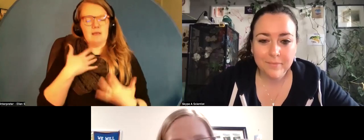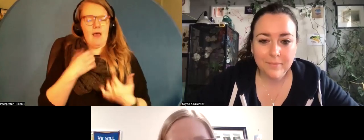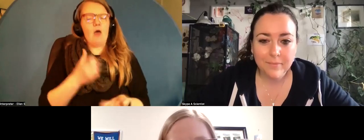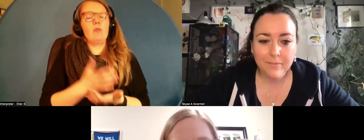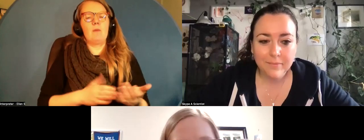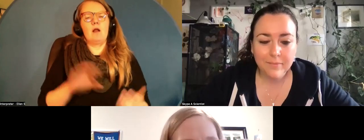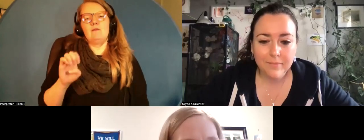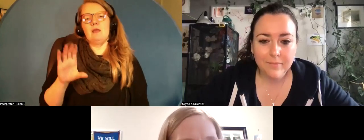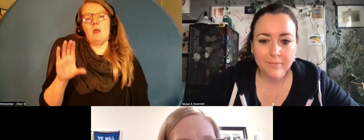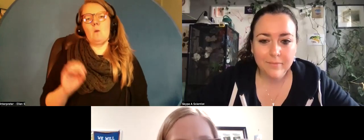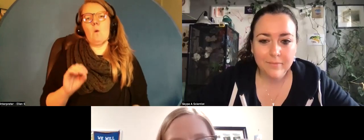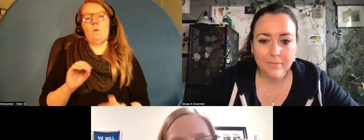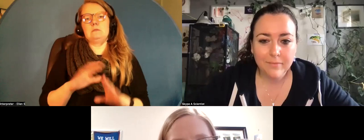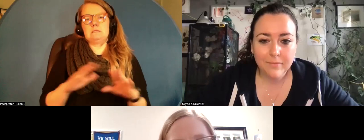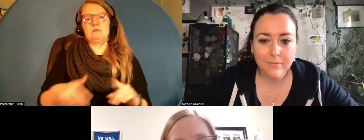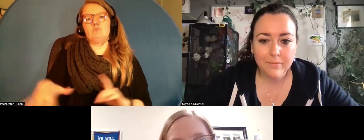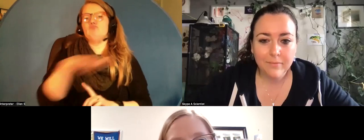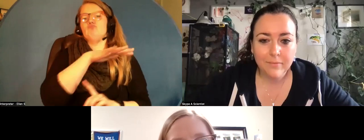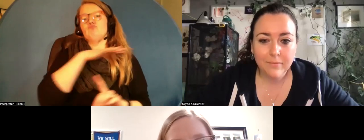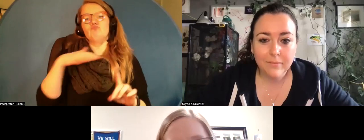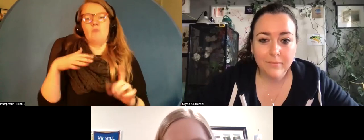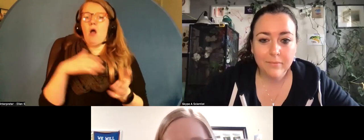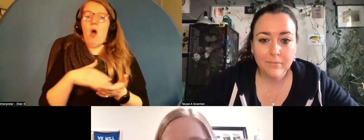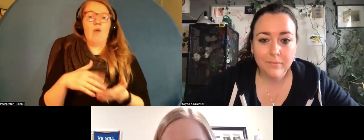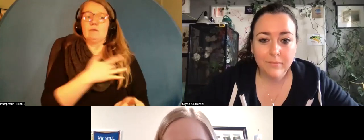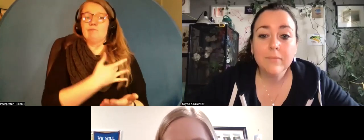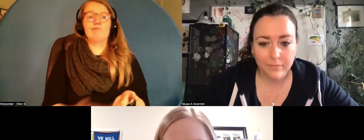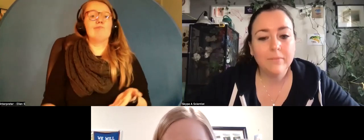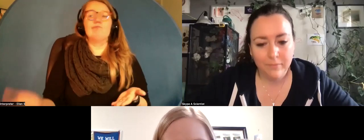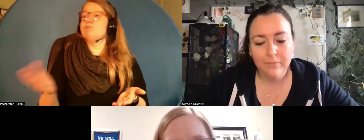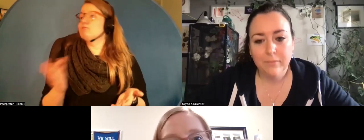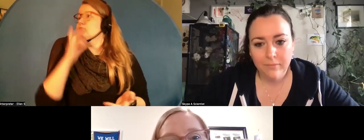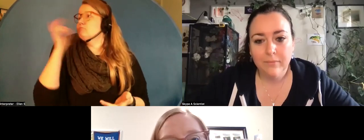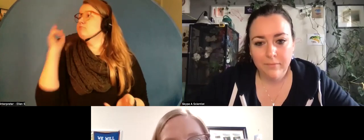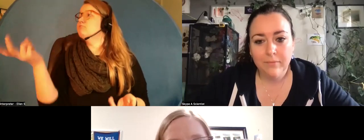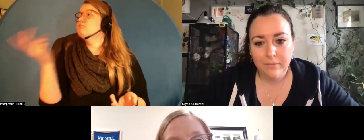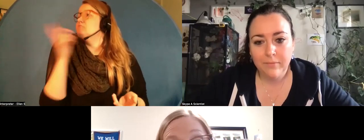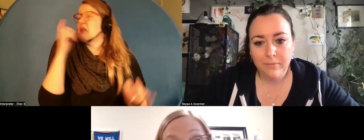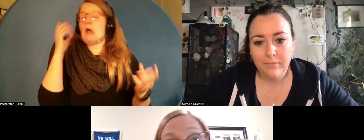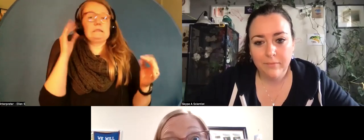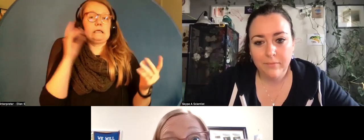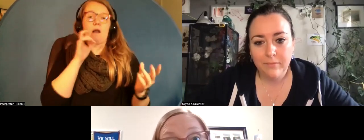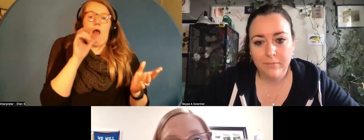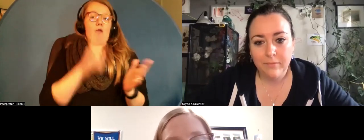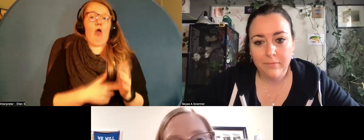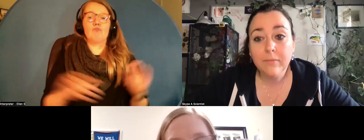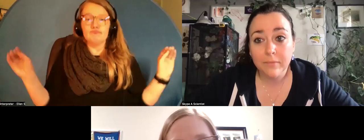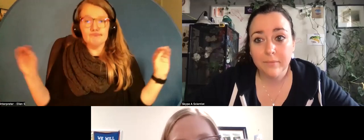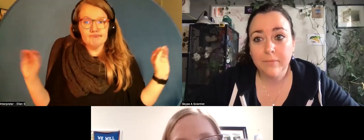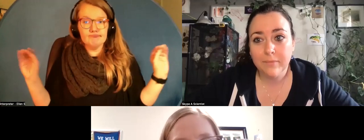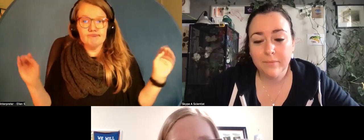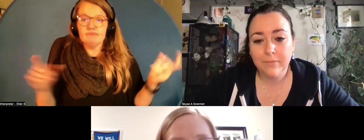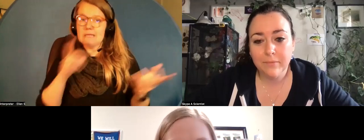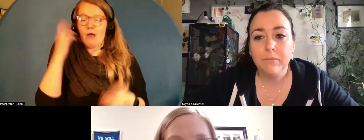and they're all around us, and we often just don't see them or think about them or acknowledge them and what role they play